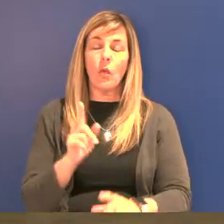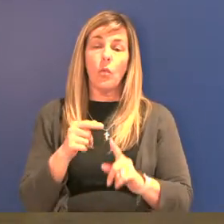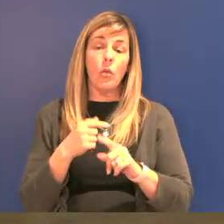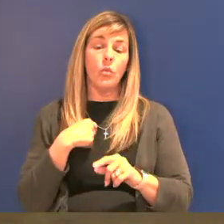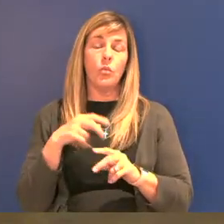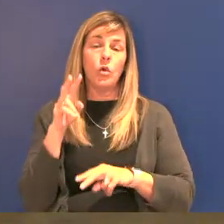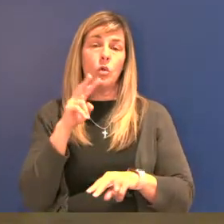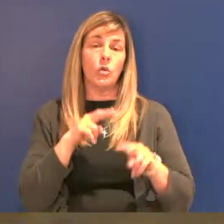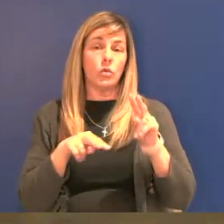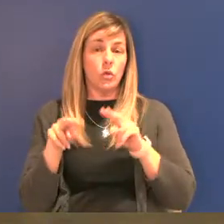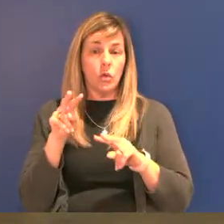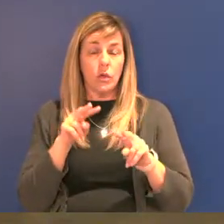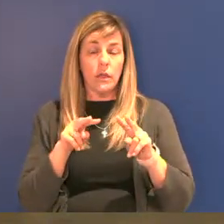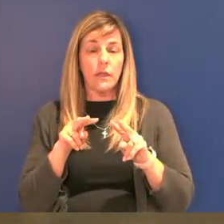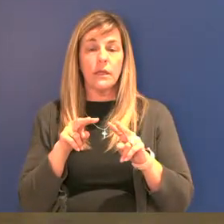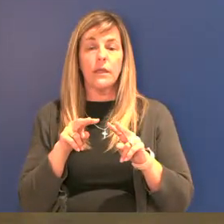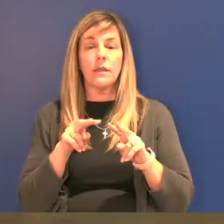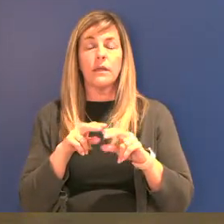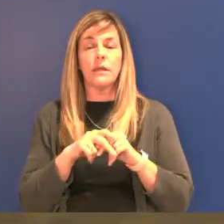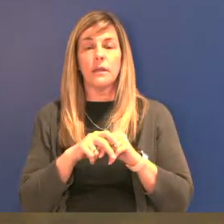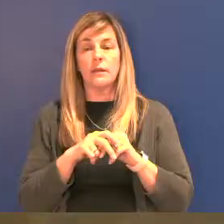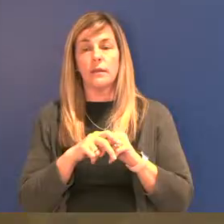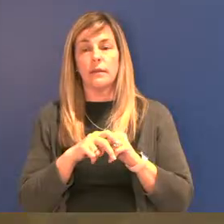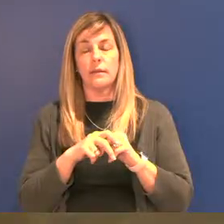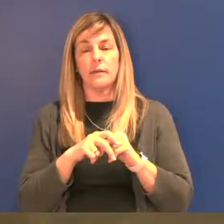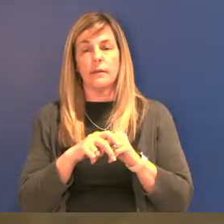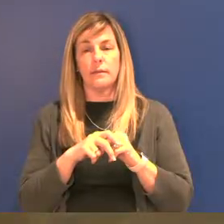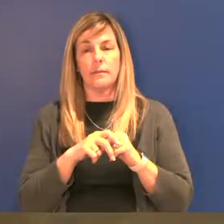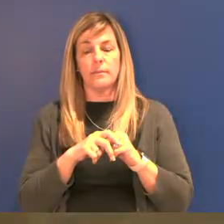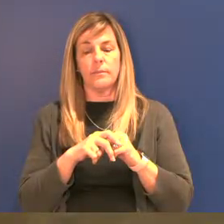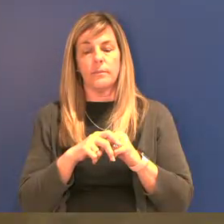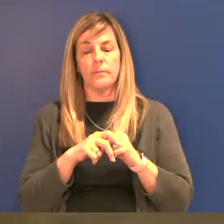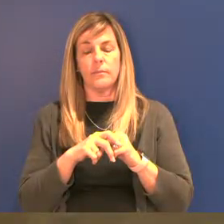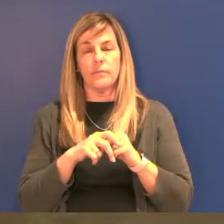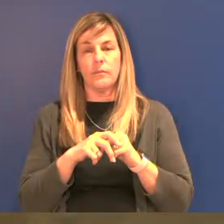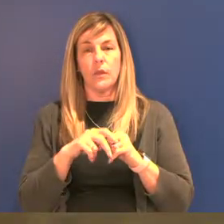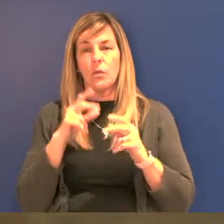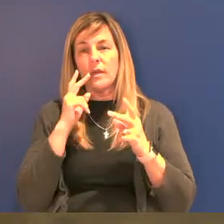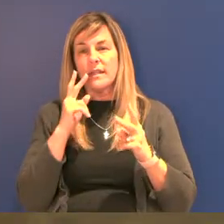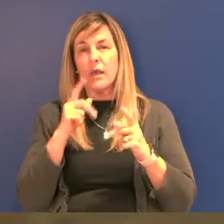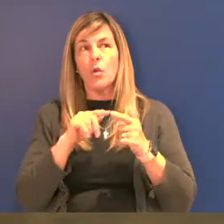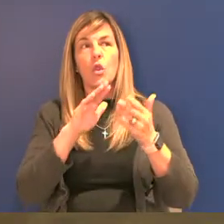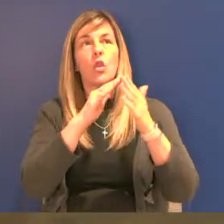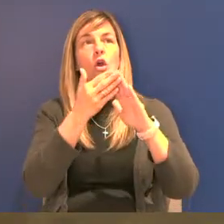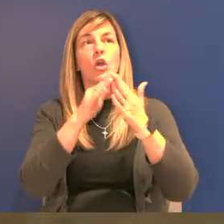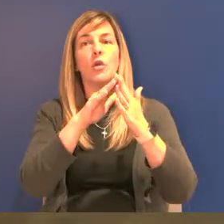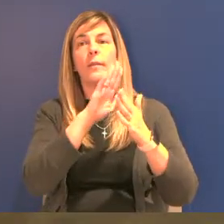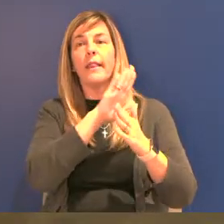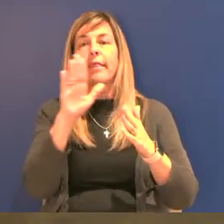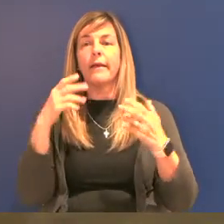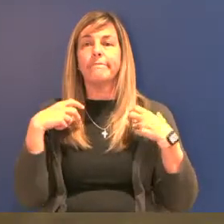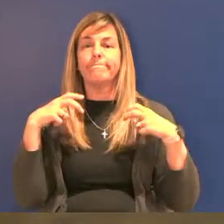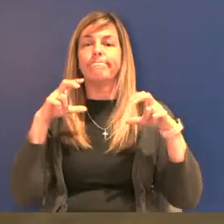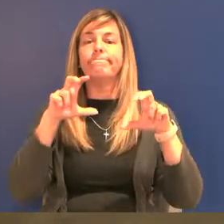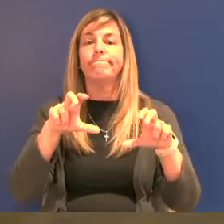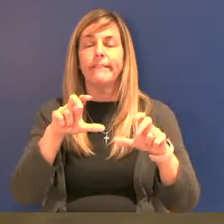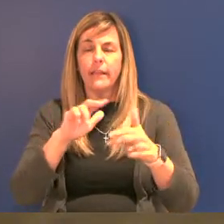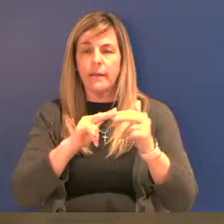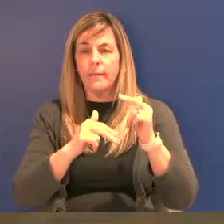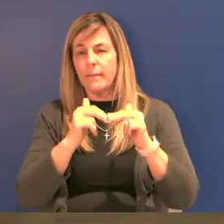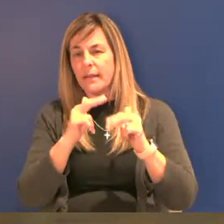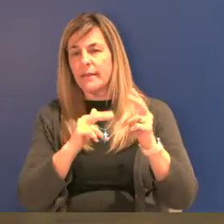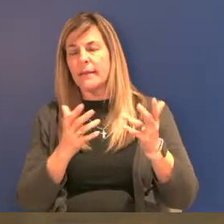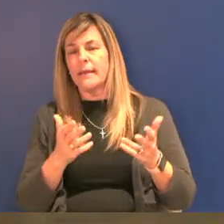at that and we're looking at what the community has put into the building and some of